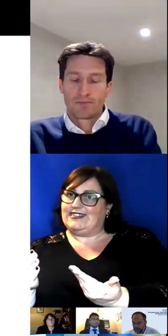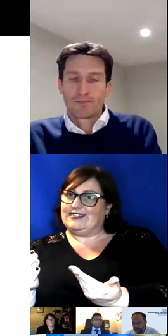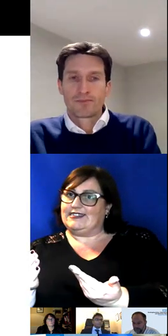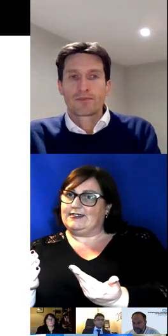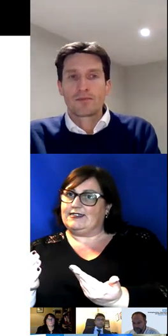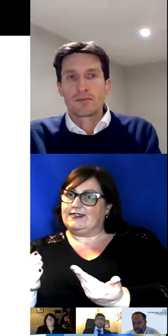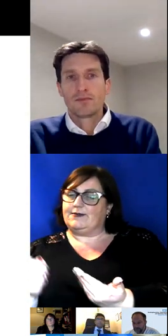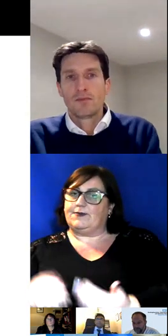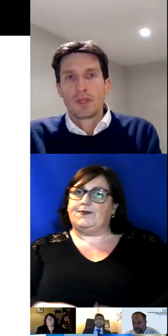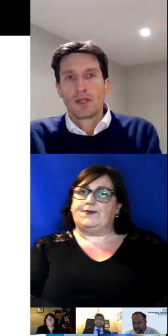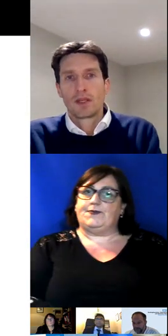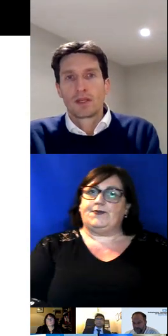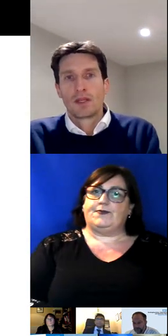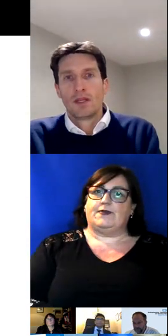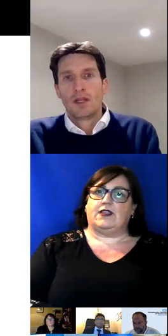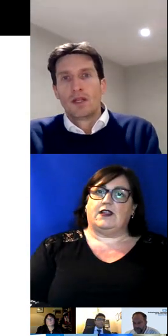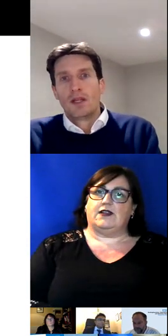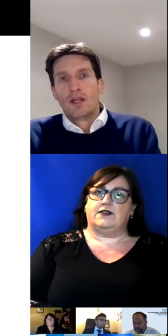adults.